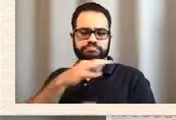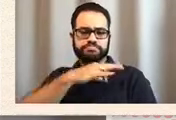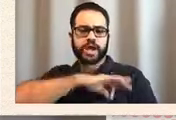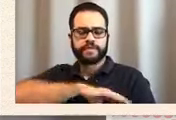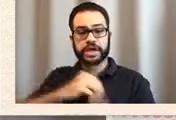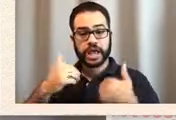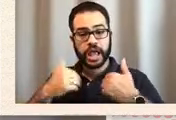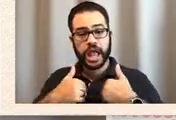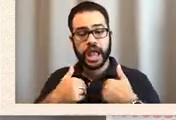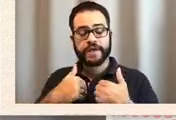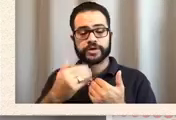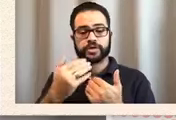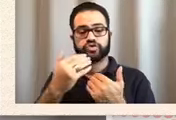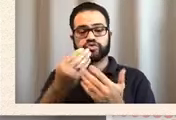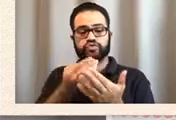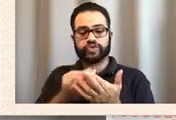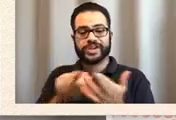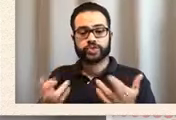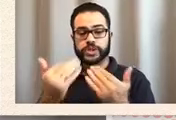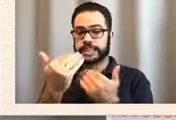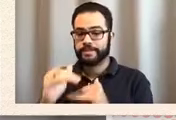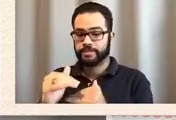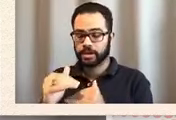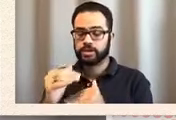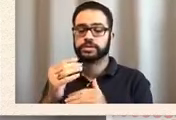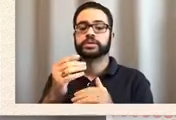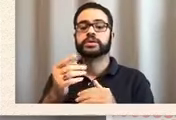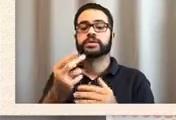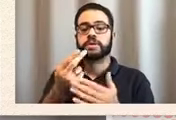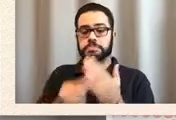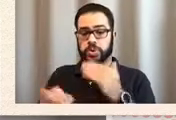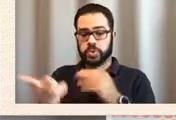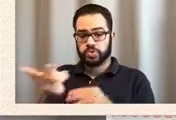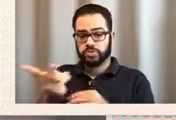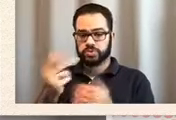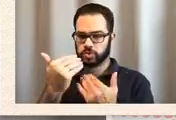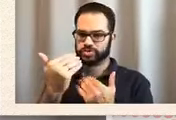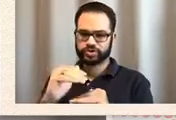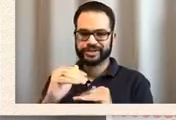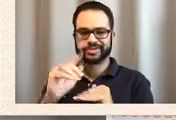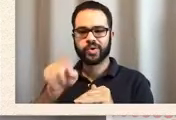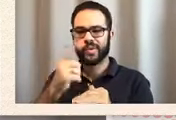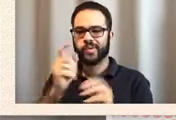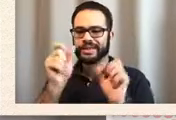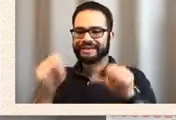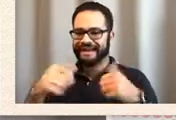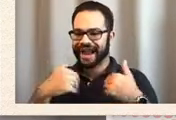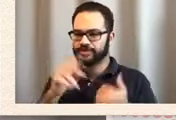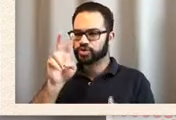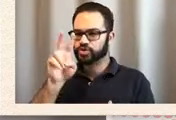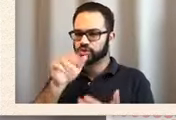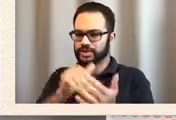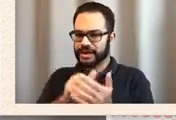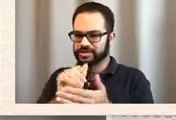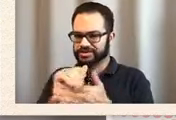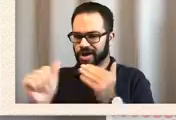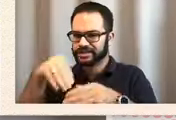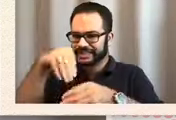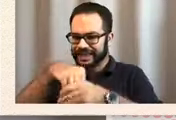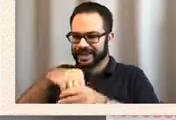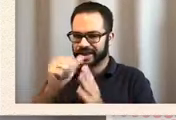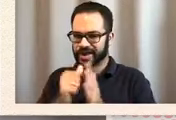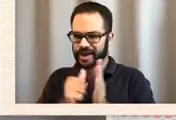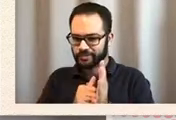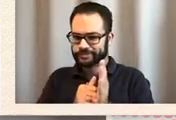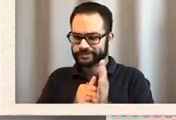Both Medicaid and the I-budget waiver restrict you to only having about $2,000 in assets or $2,000 in resource.